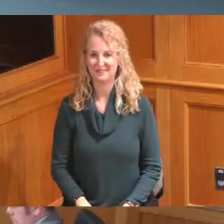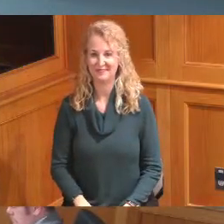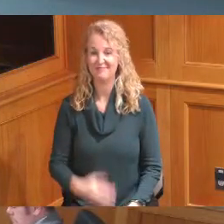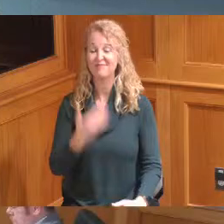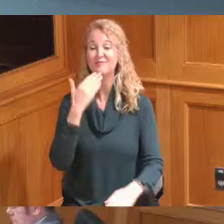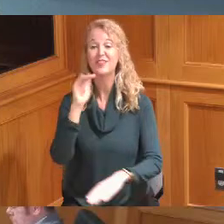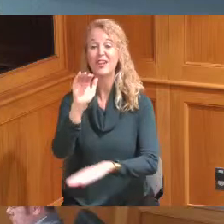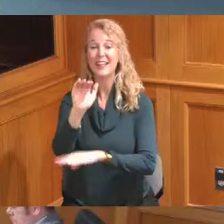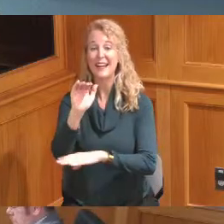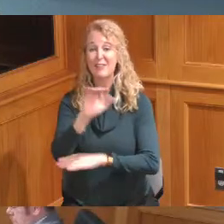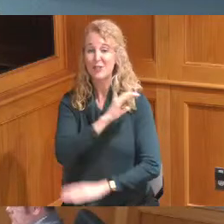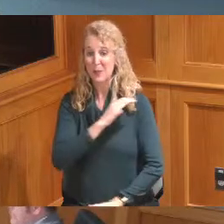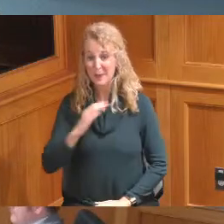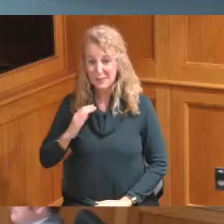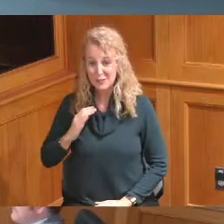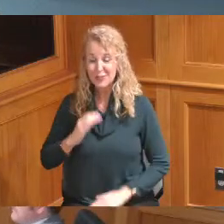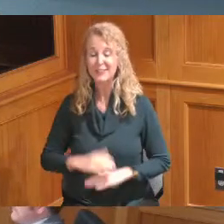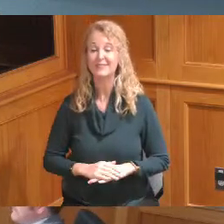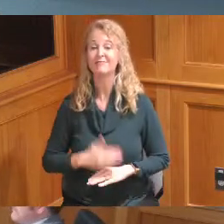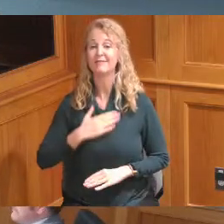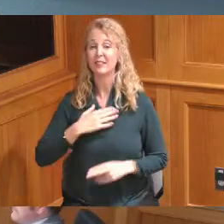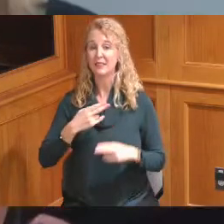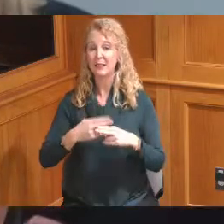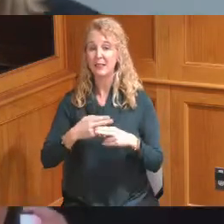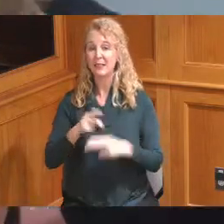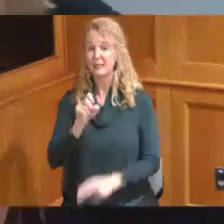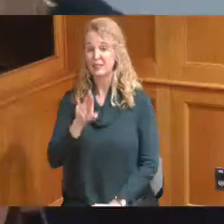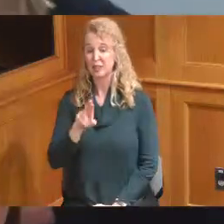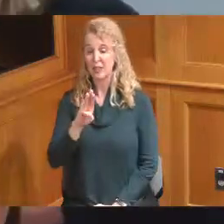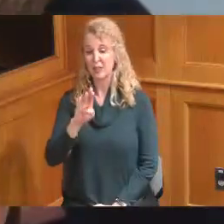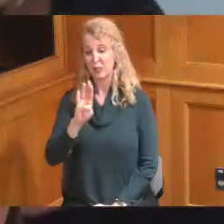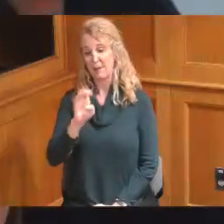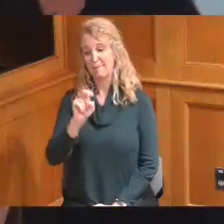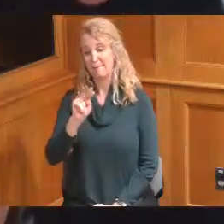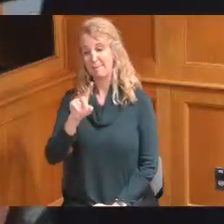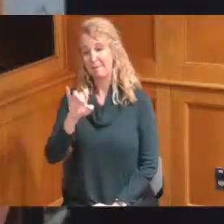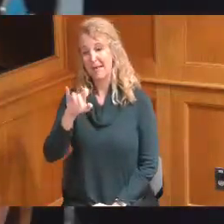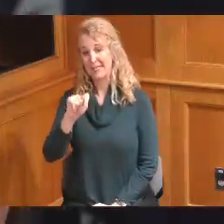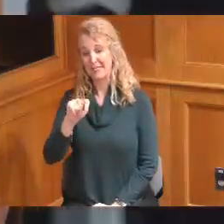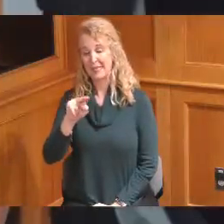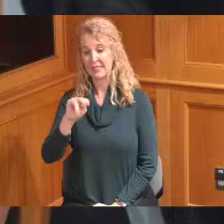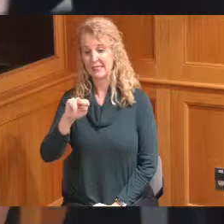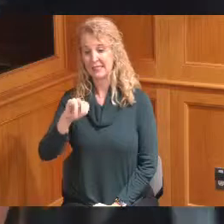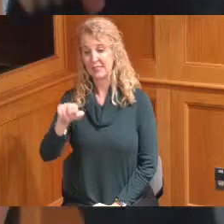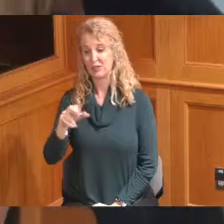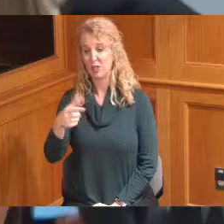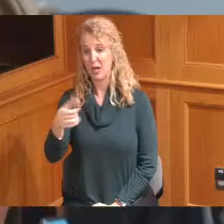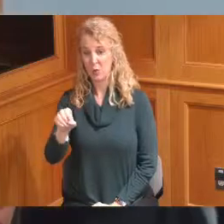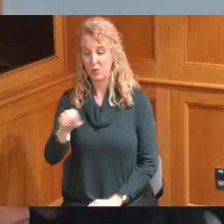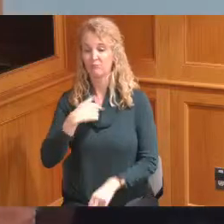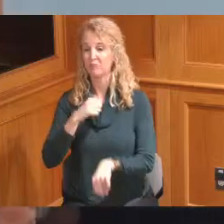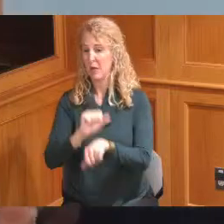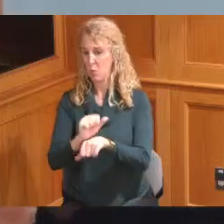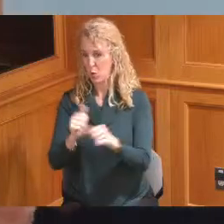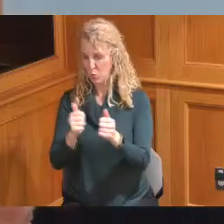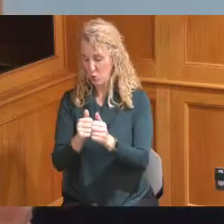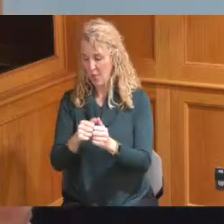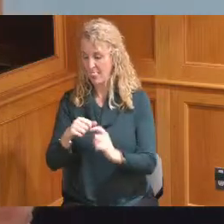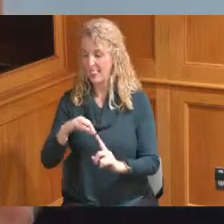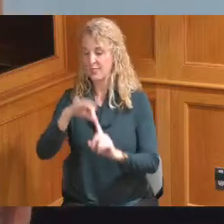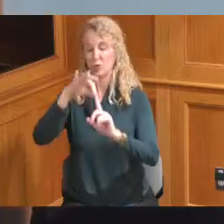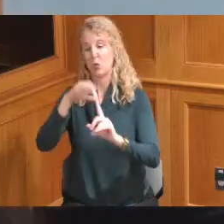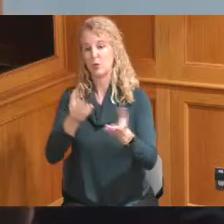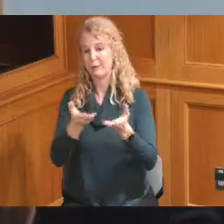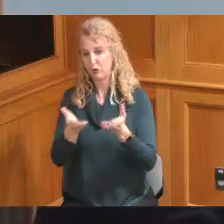Good afternoon, commissioners. My name is Dr. Benedict Njoku, and I'm with Exclusive Services. First of all,